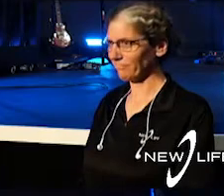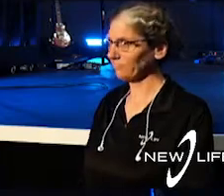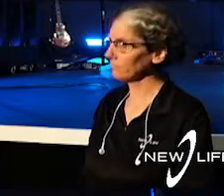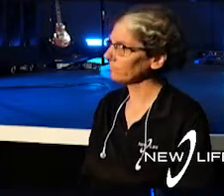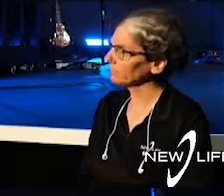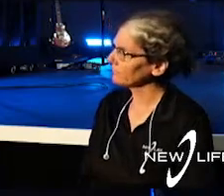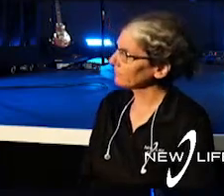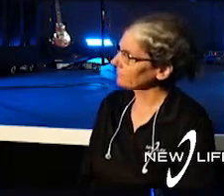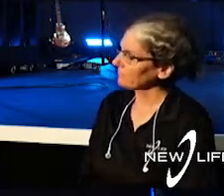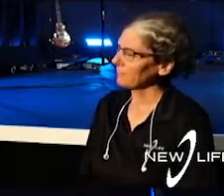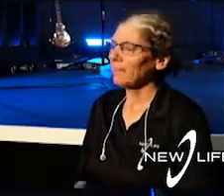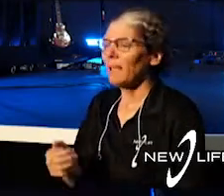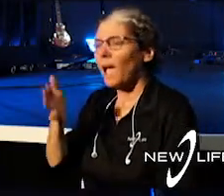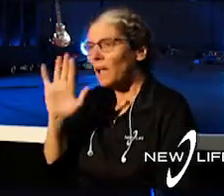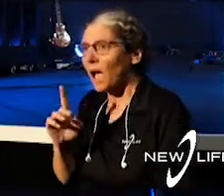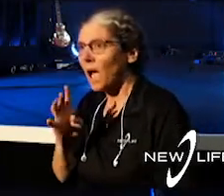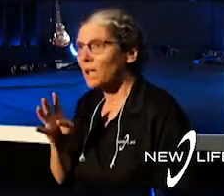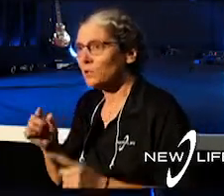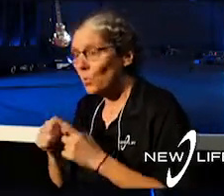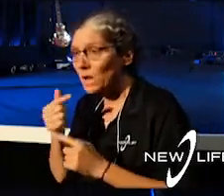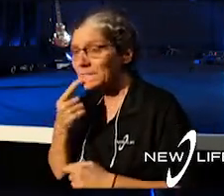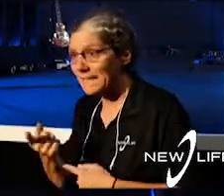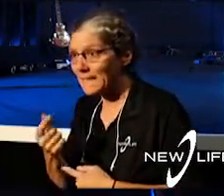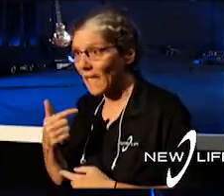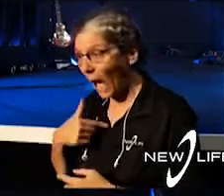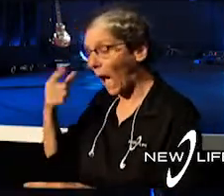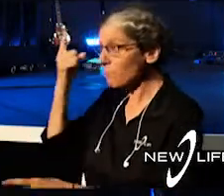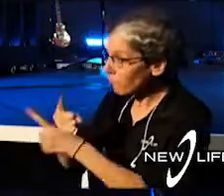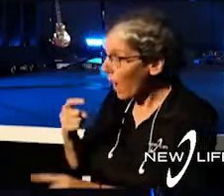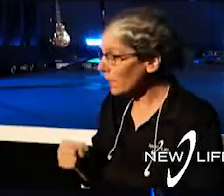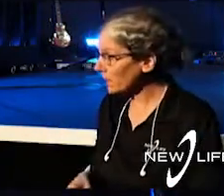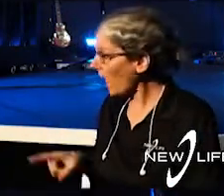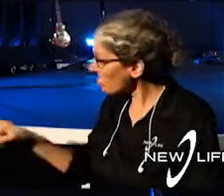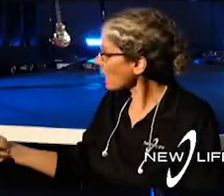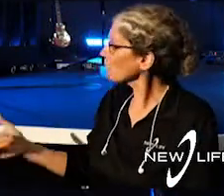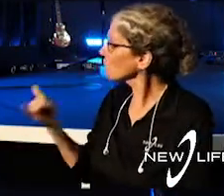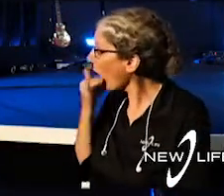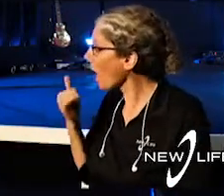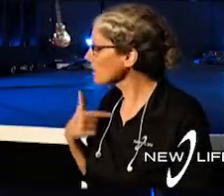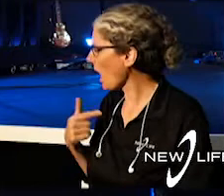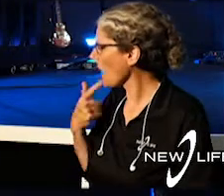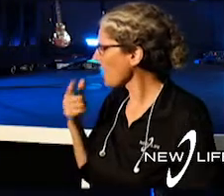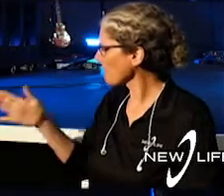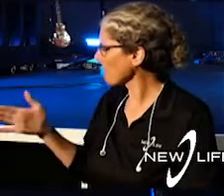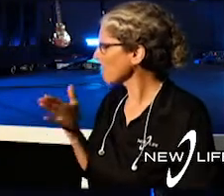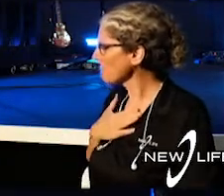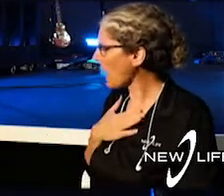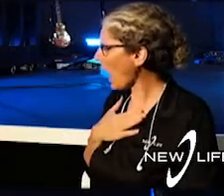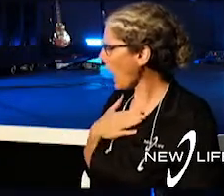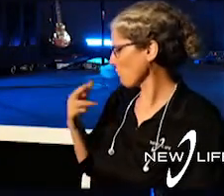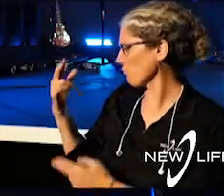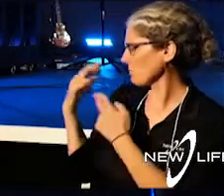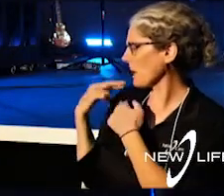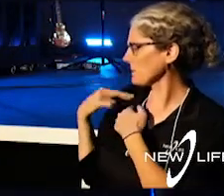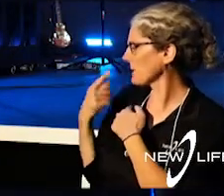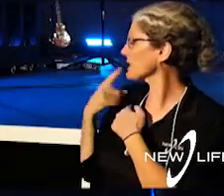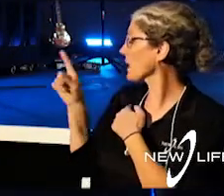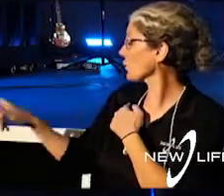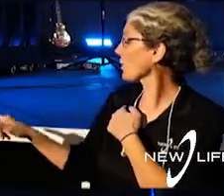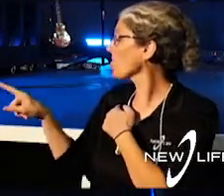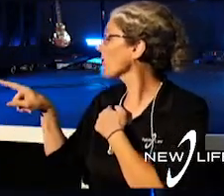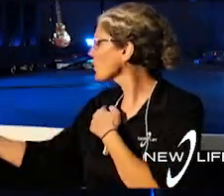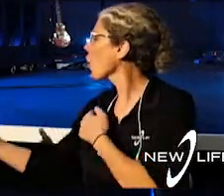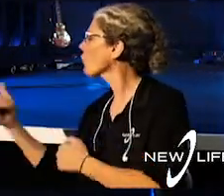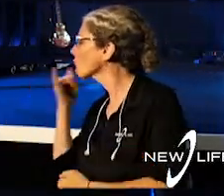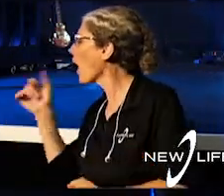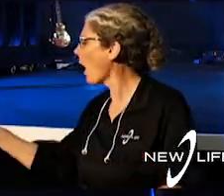We say, God's word says this is right. God's word says this is wrong. And so I'm going to make it my mission to wage war against the